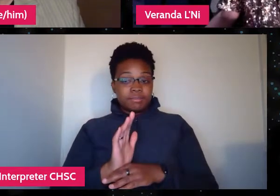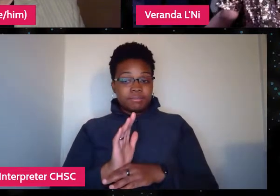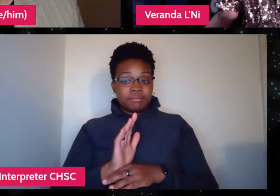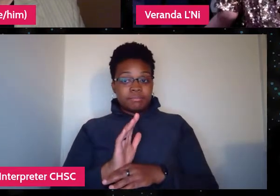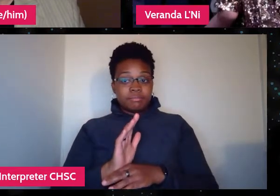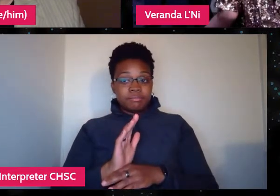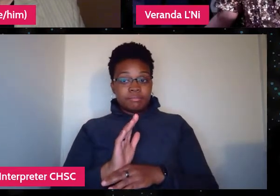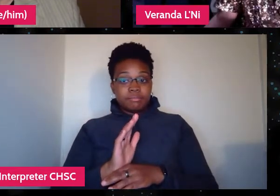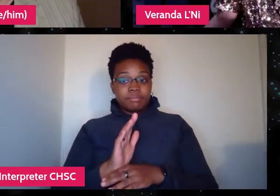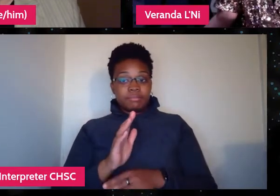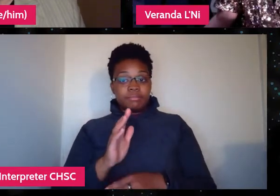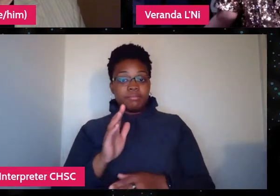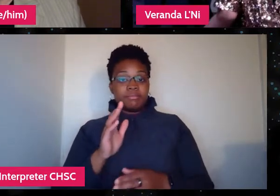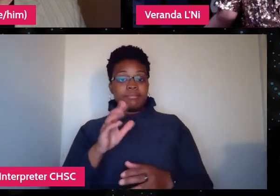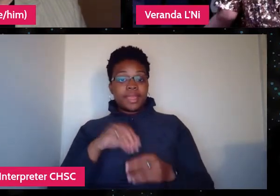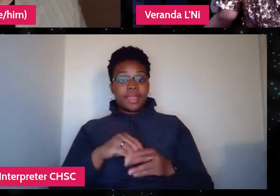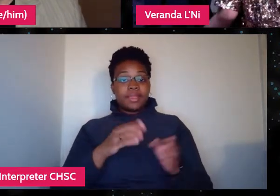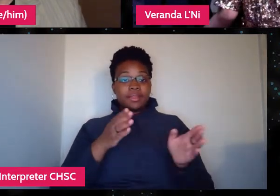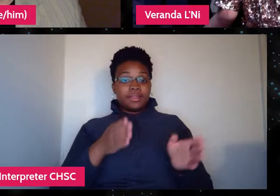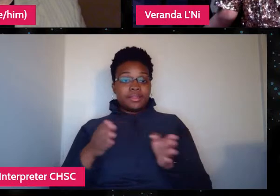trilogy?